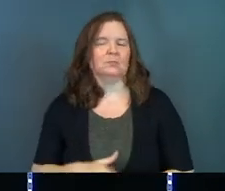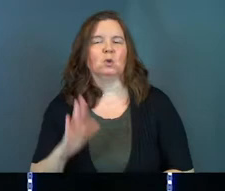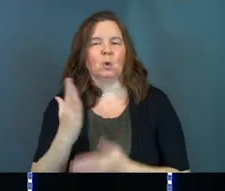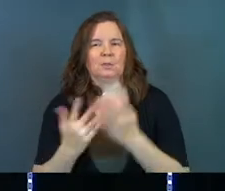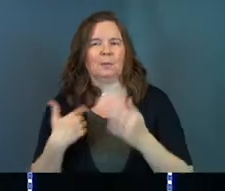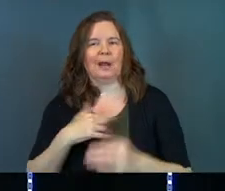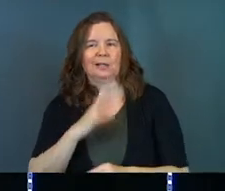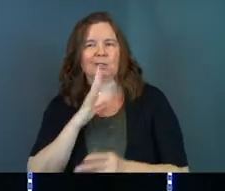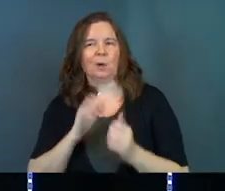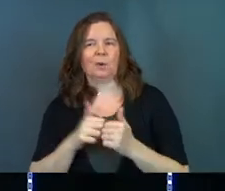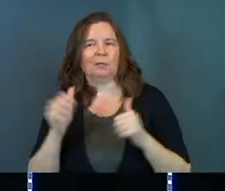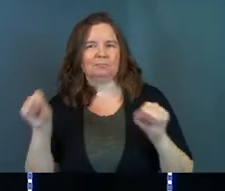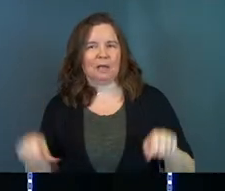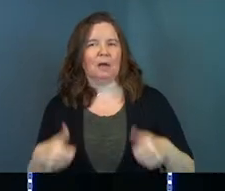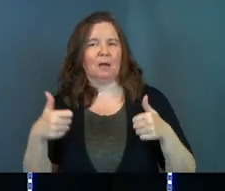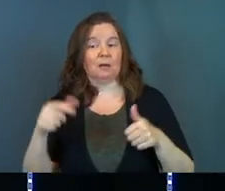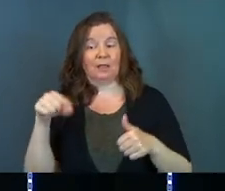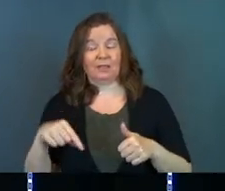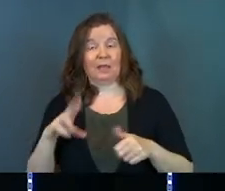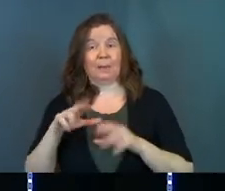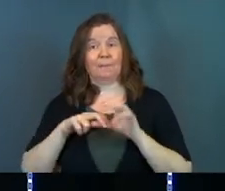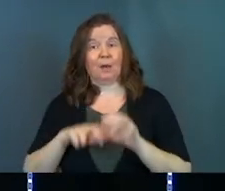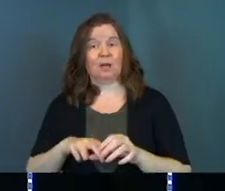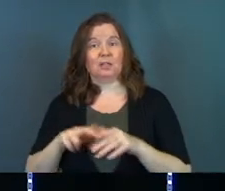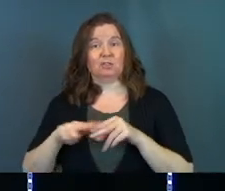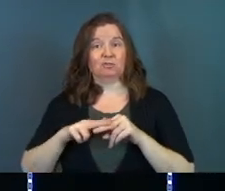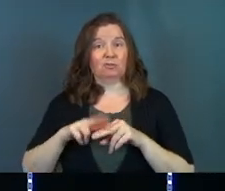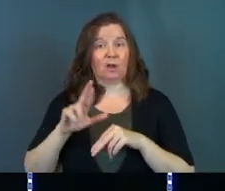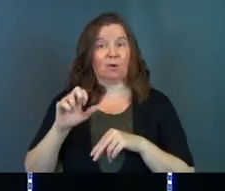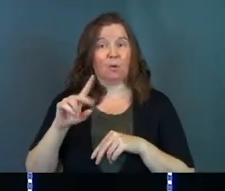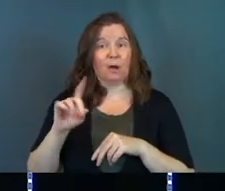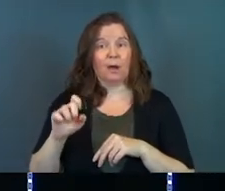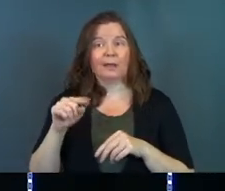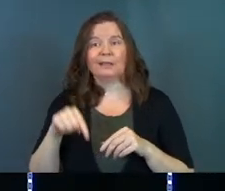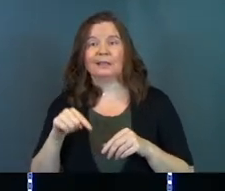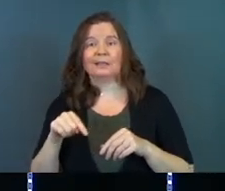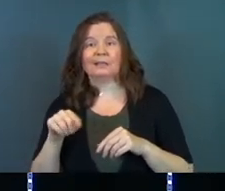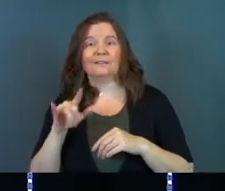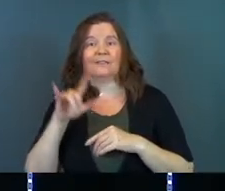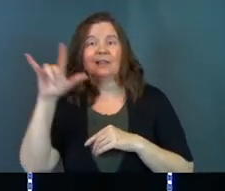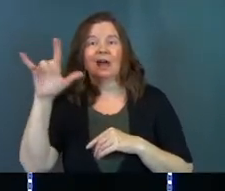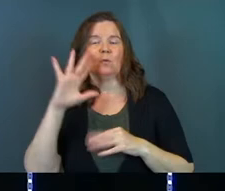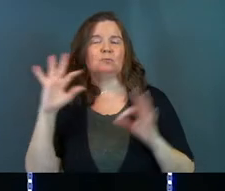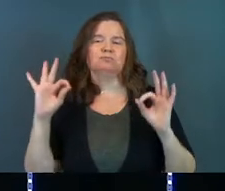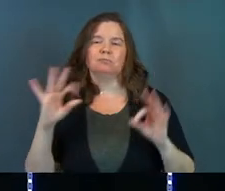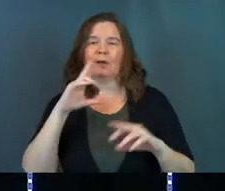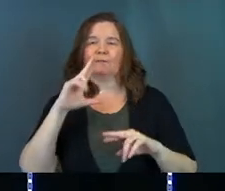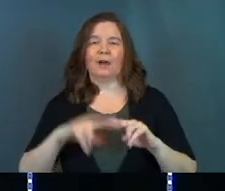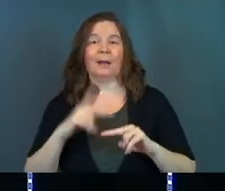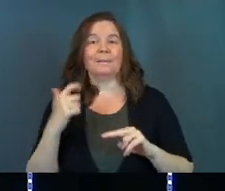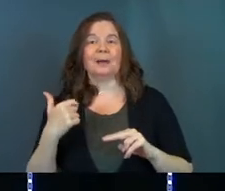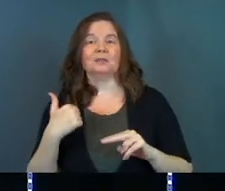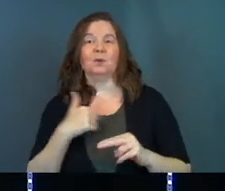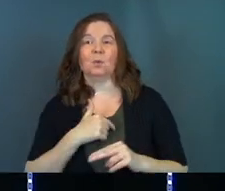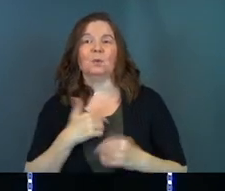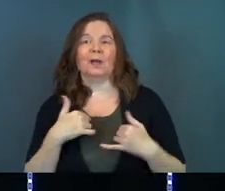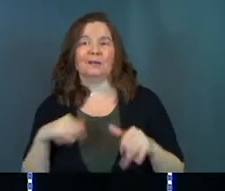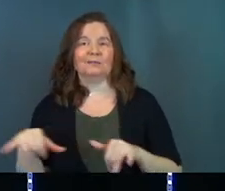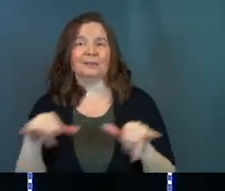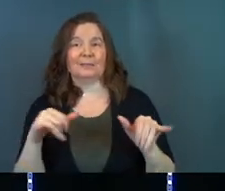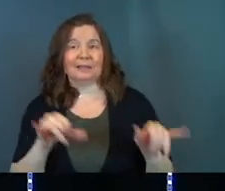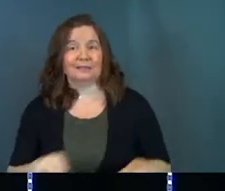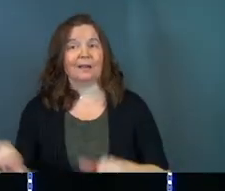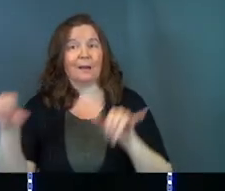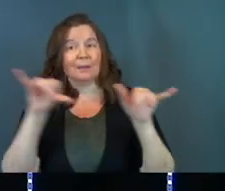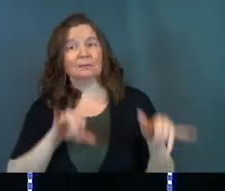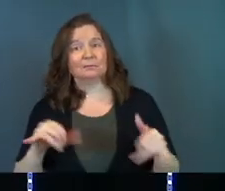You're somebody I can talk to. Like this bus ride, this train ride, this flight, it's going to be a fun one because we've got some things